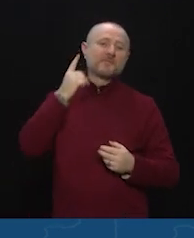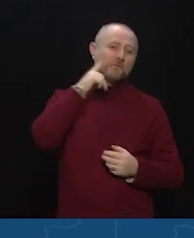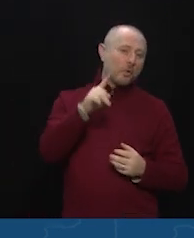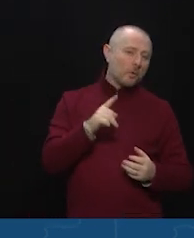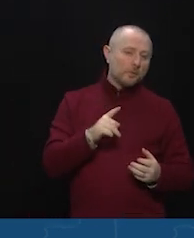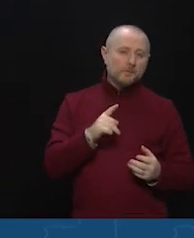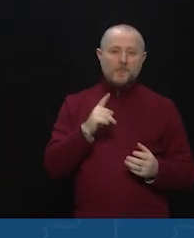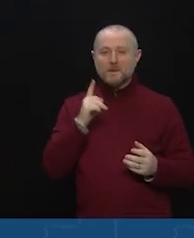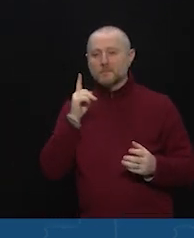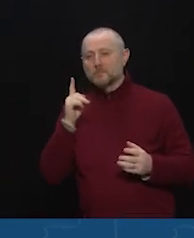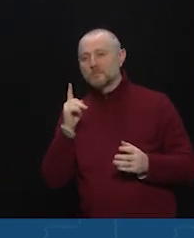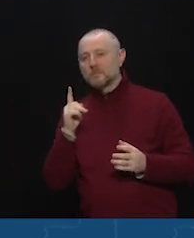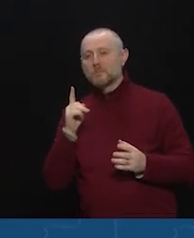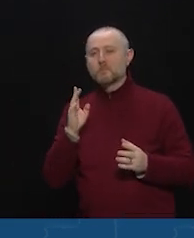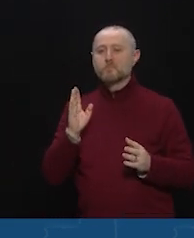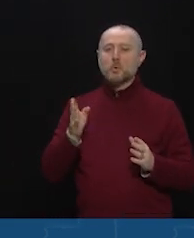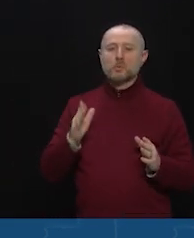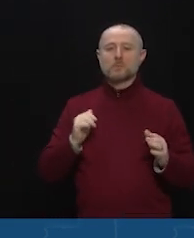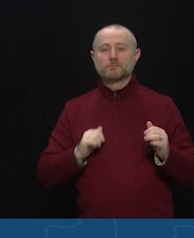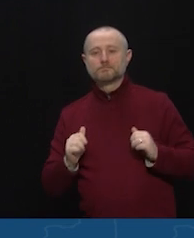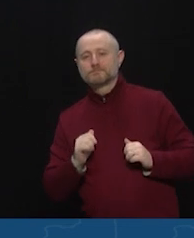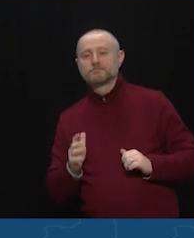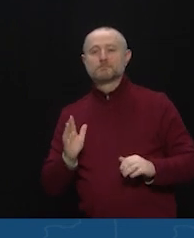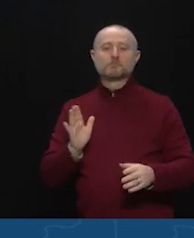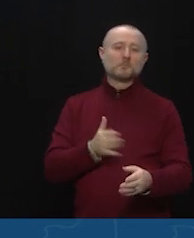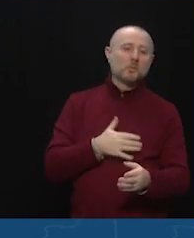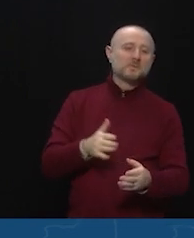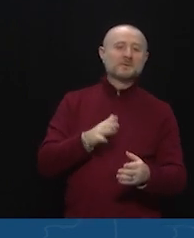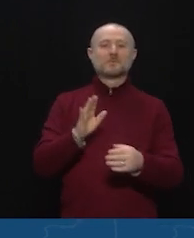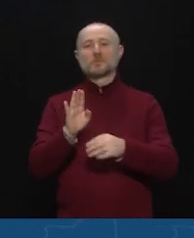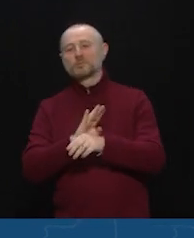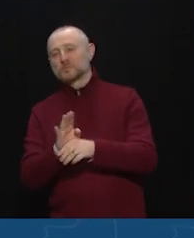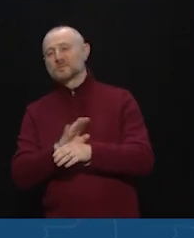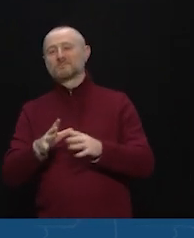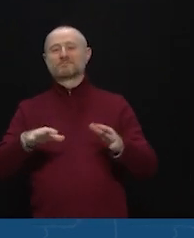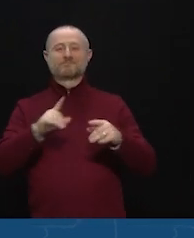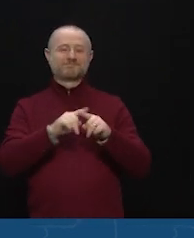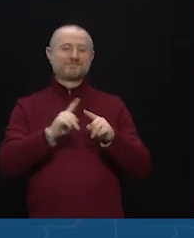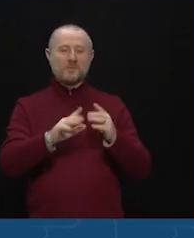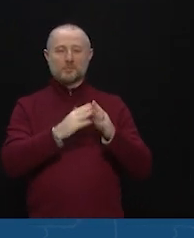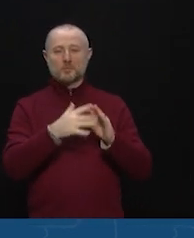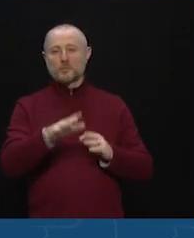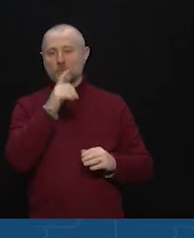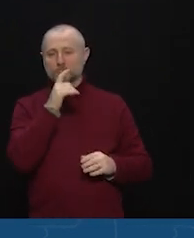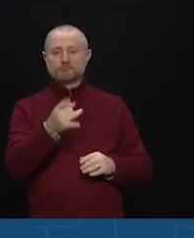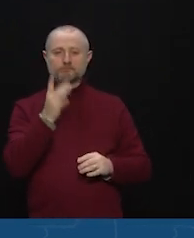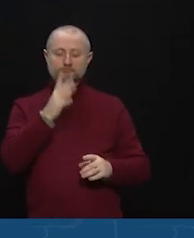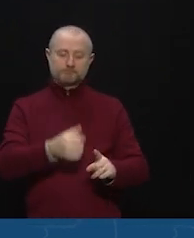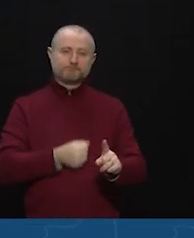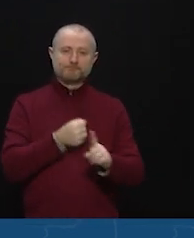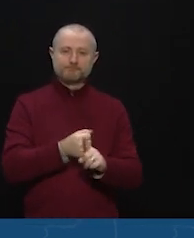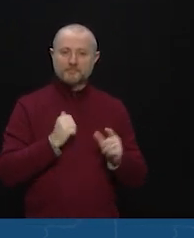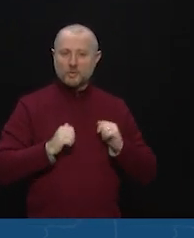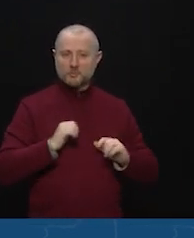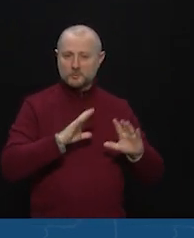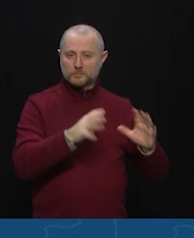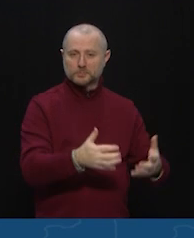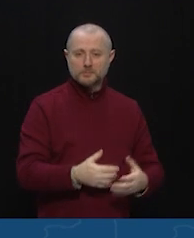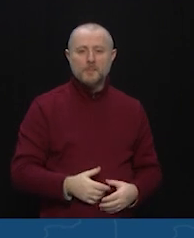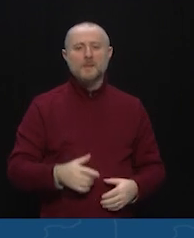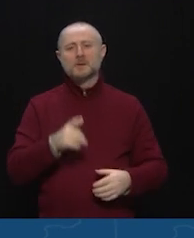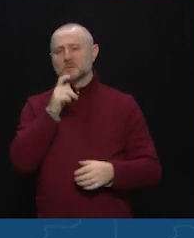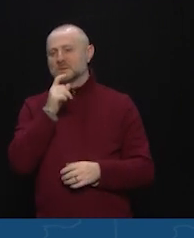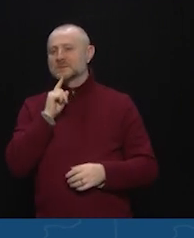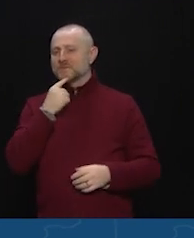Broadway, music industry, those kinds of parts of the sector that have been impacted most severely. They were starting